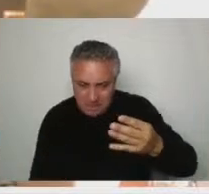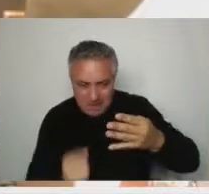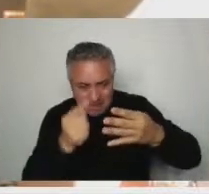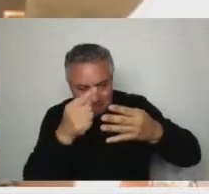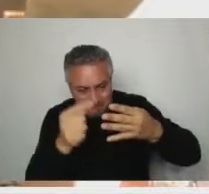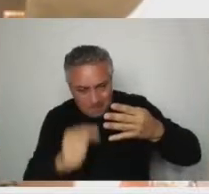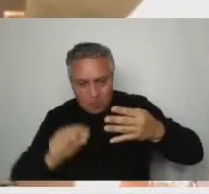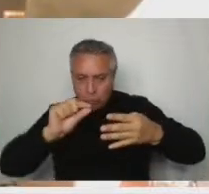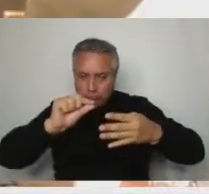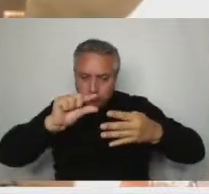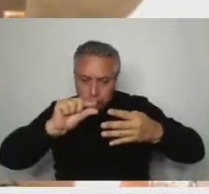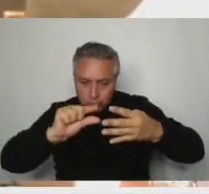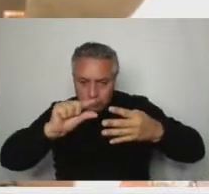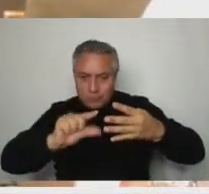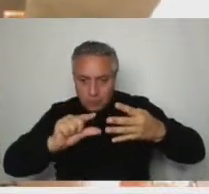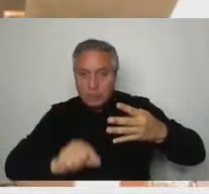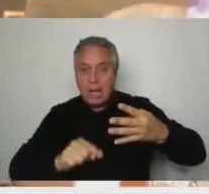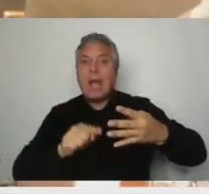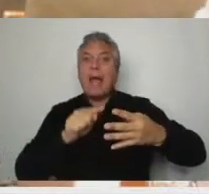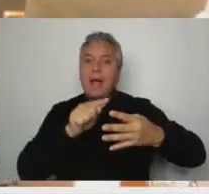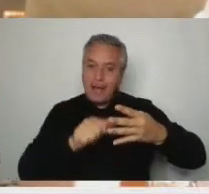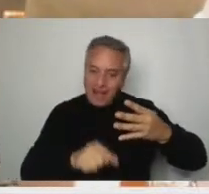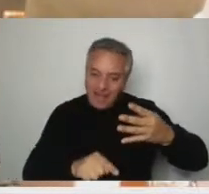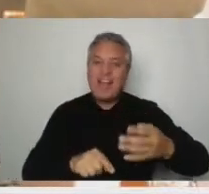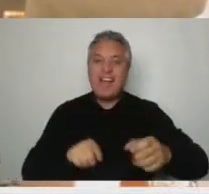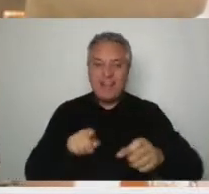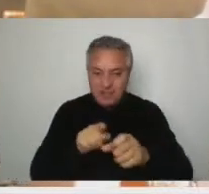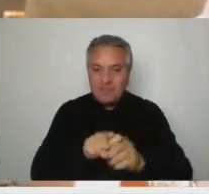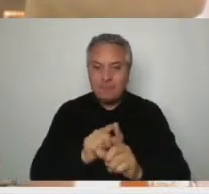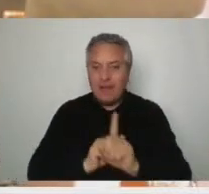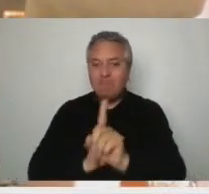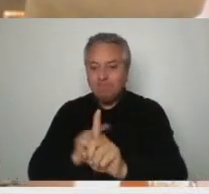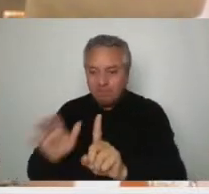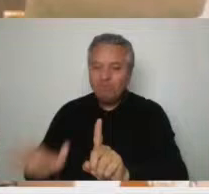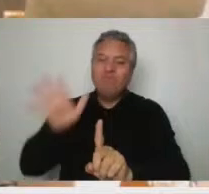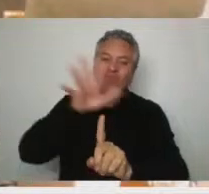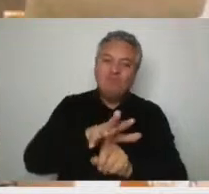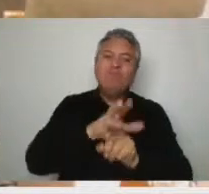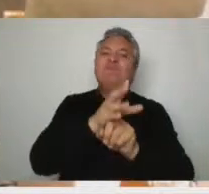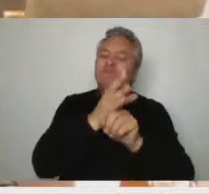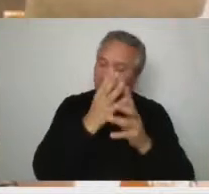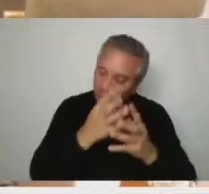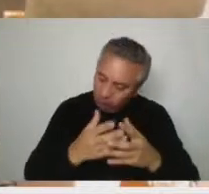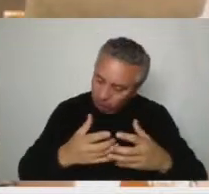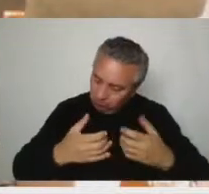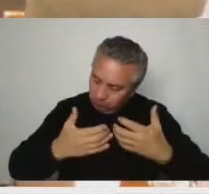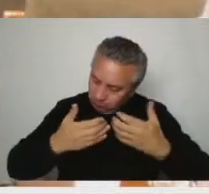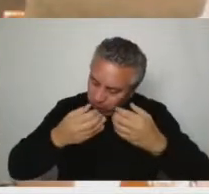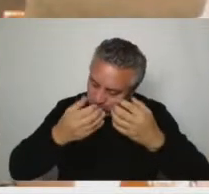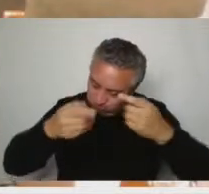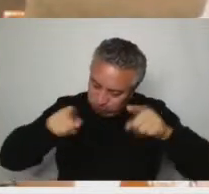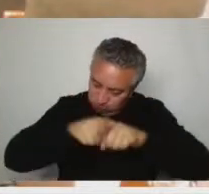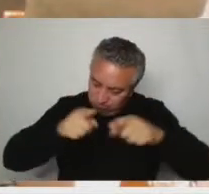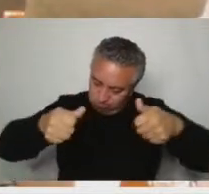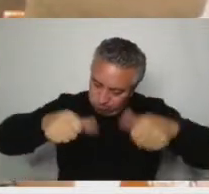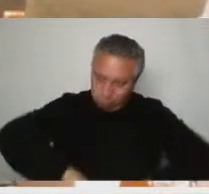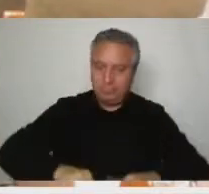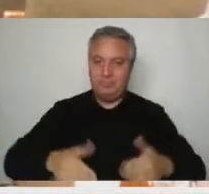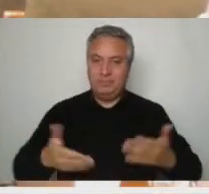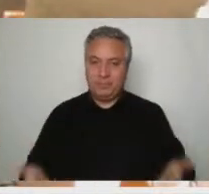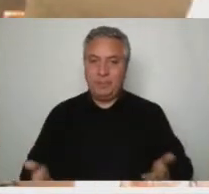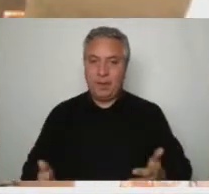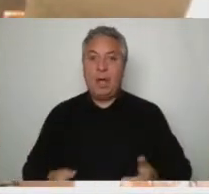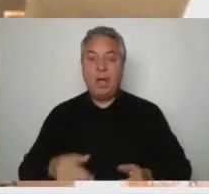given the longitudinal nature of inequality, it becomes it begins to undermine the whole thing.